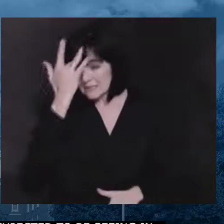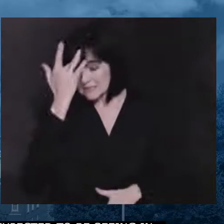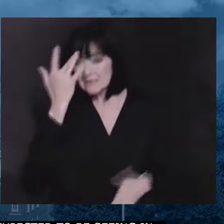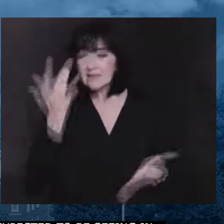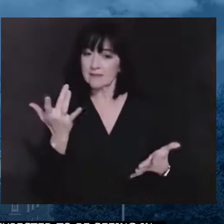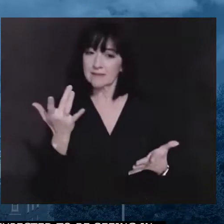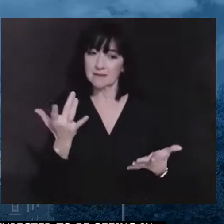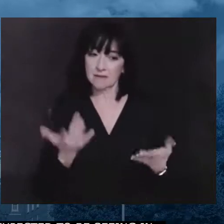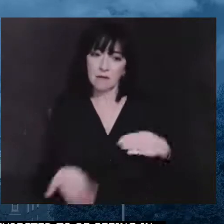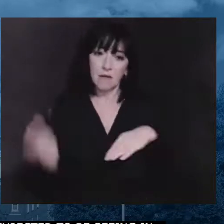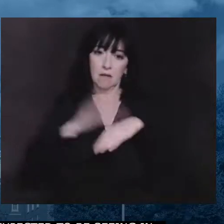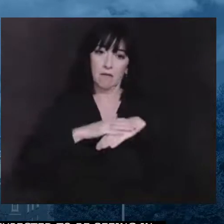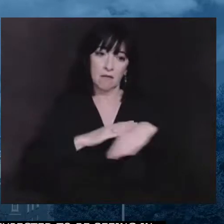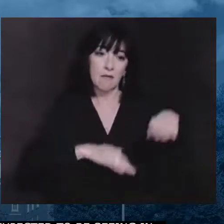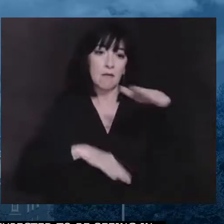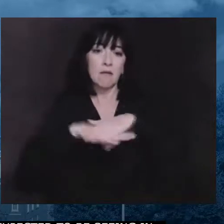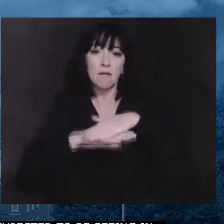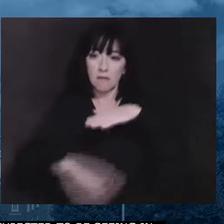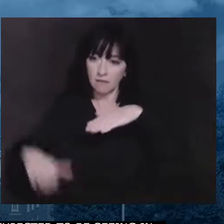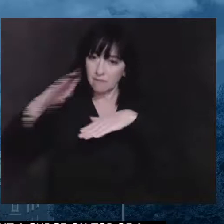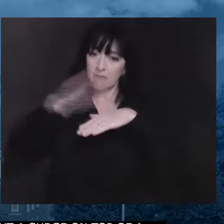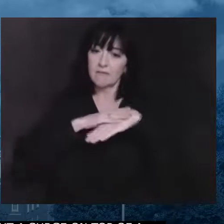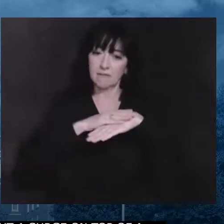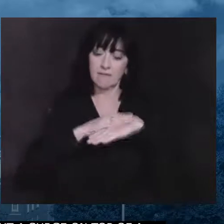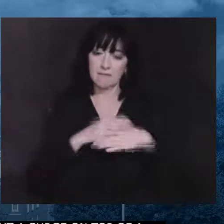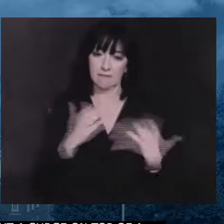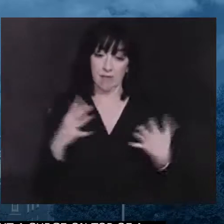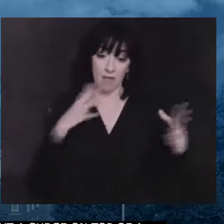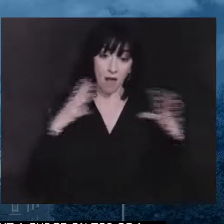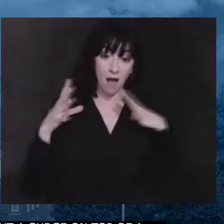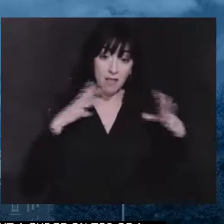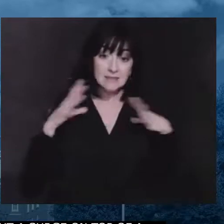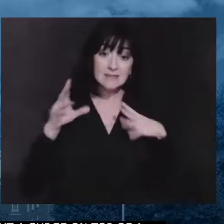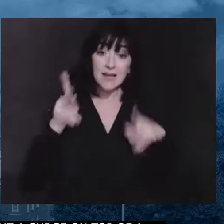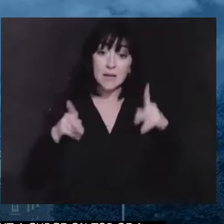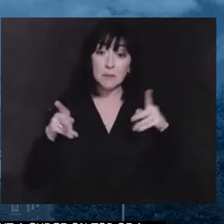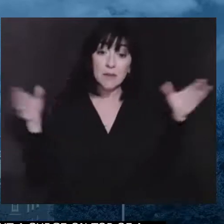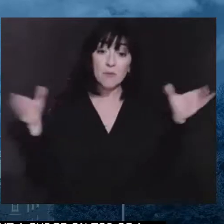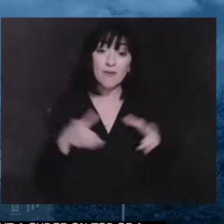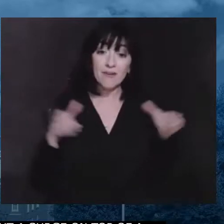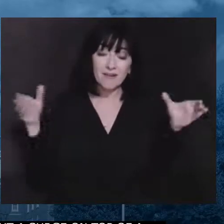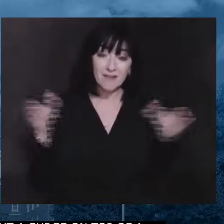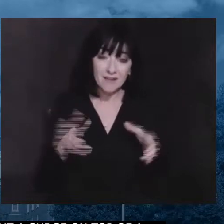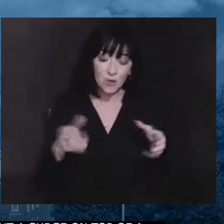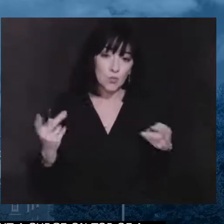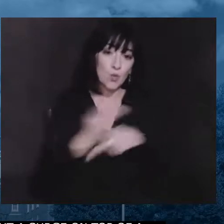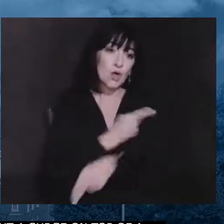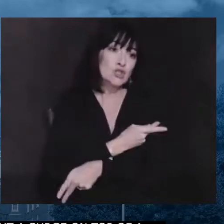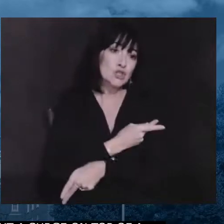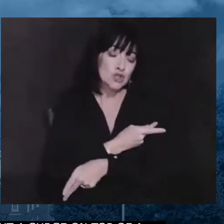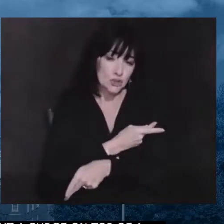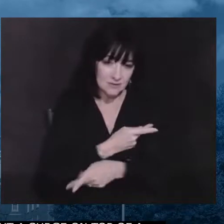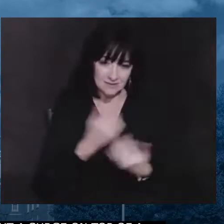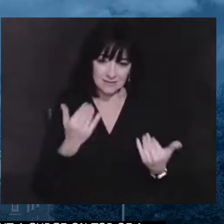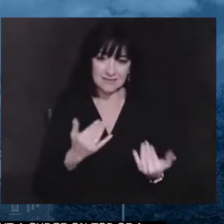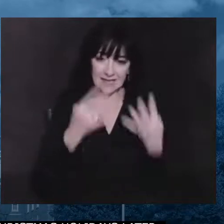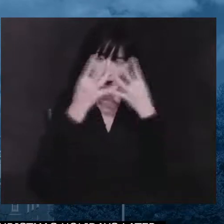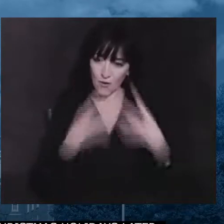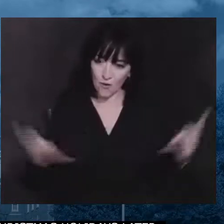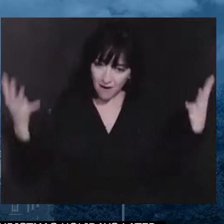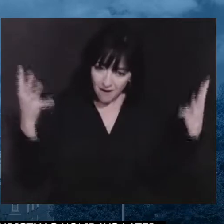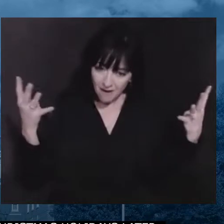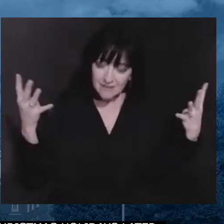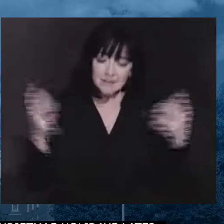celebrate the Christmas holidays later this month, as we're into Hanukkah right now. And